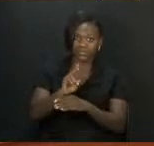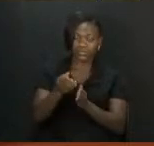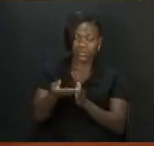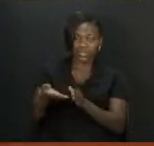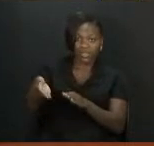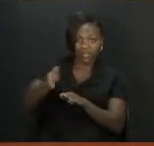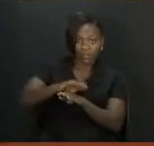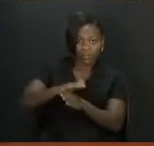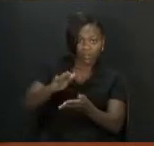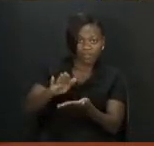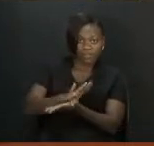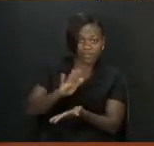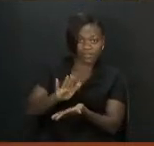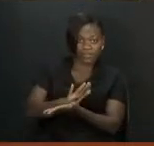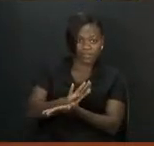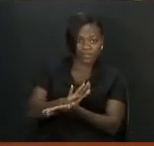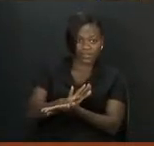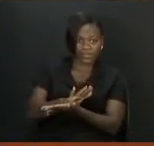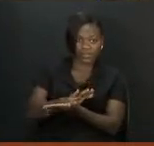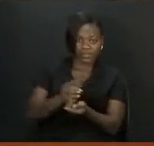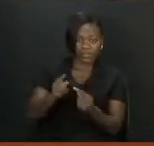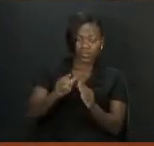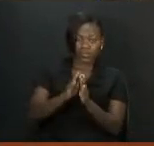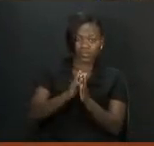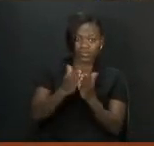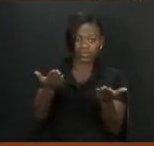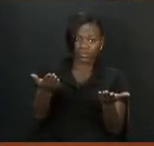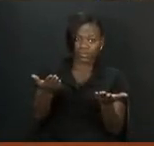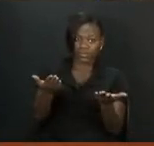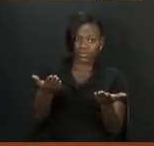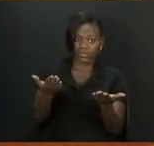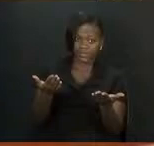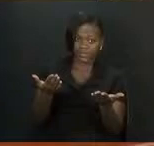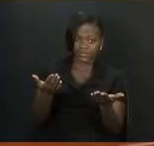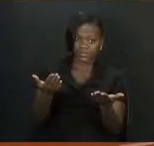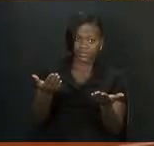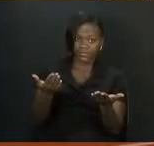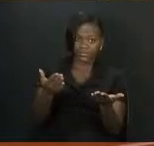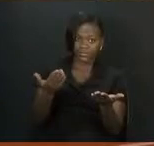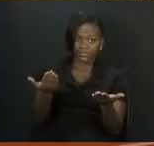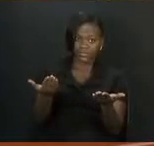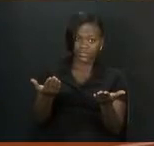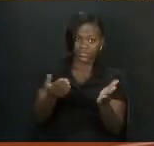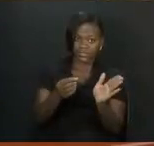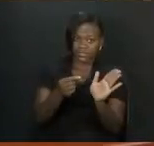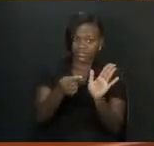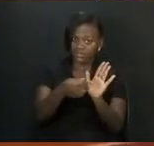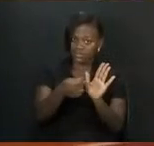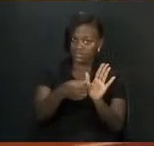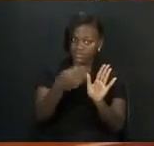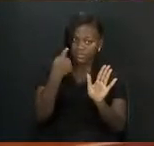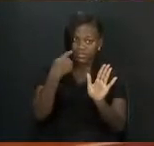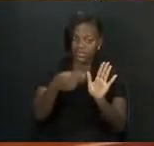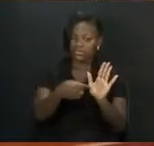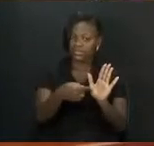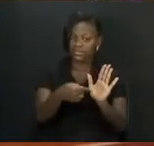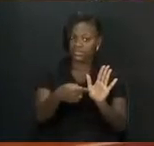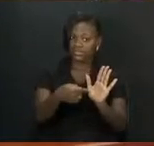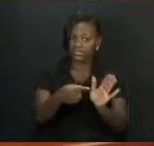cover paper. When you open, first page, 10, you see something written at the top.